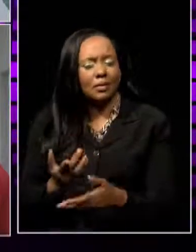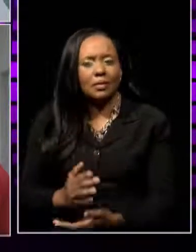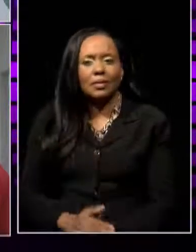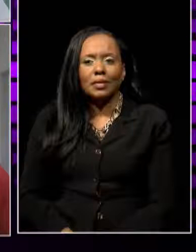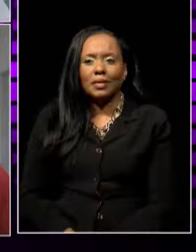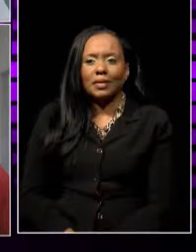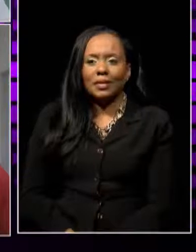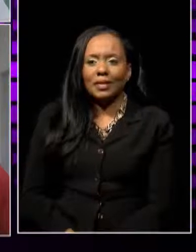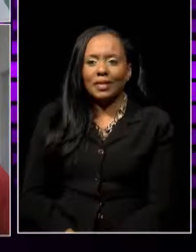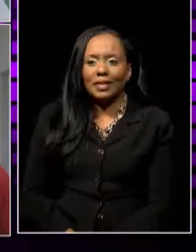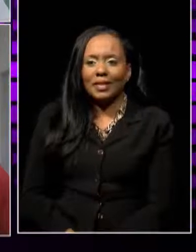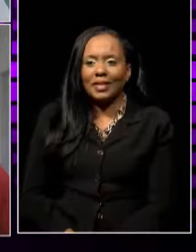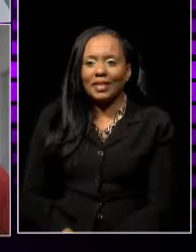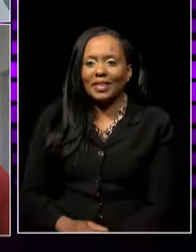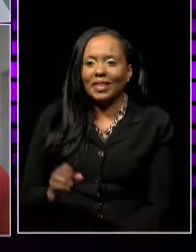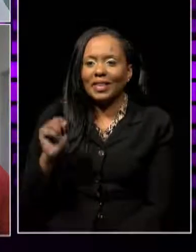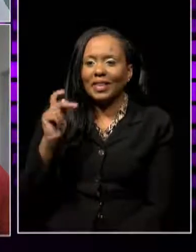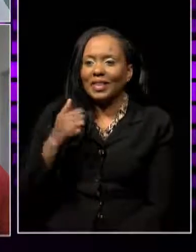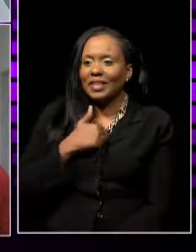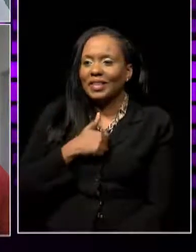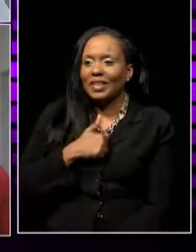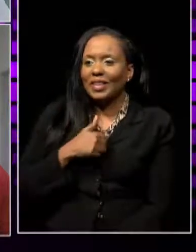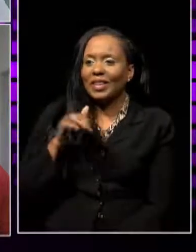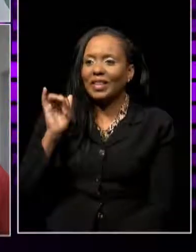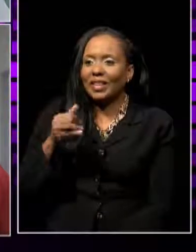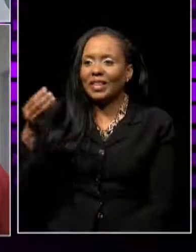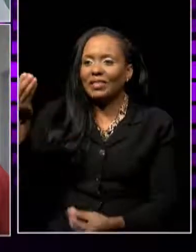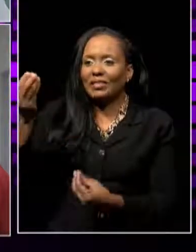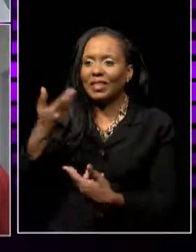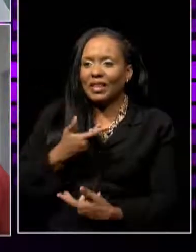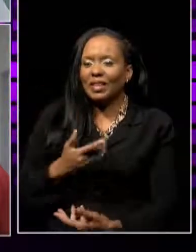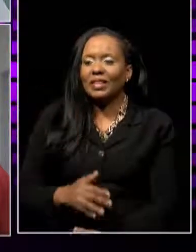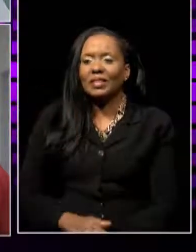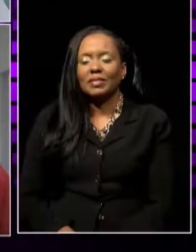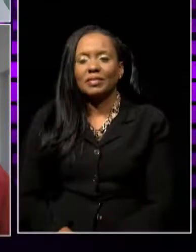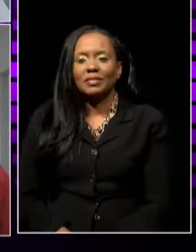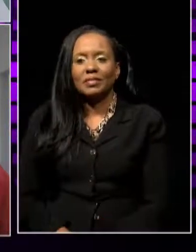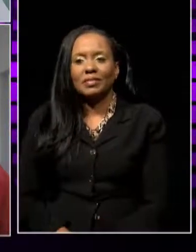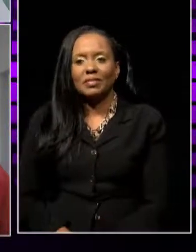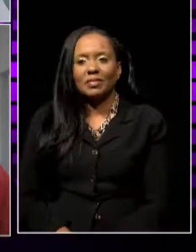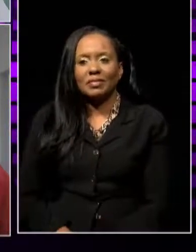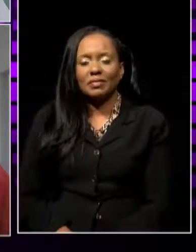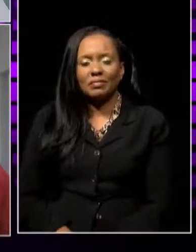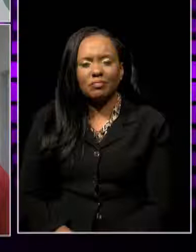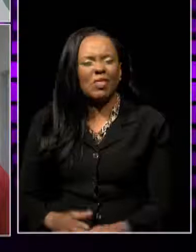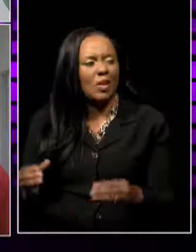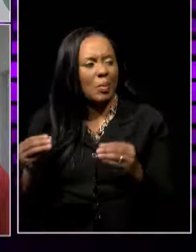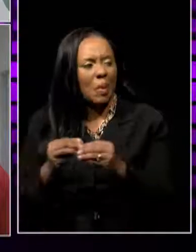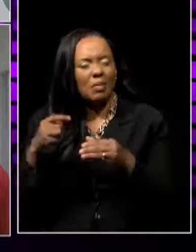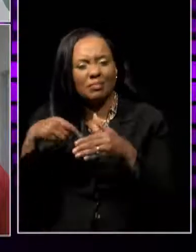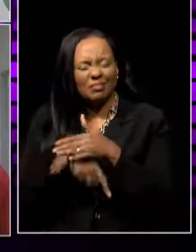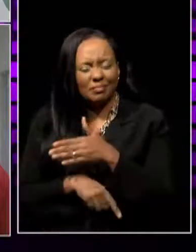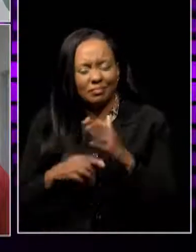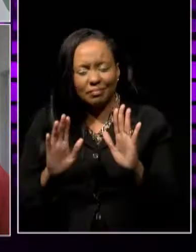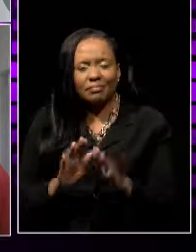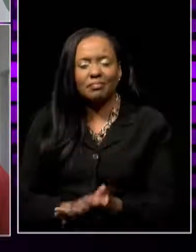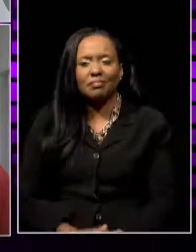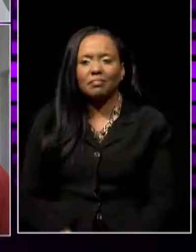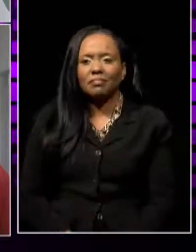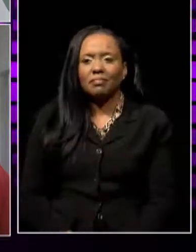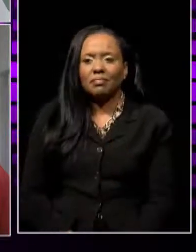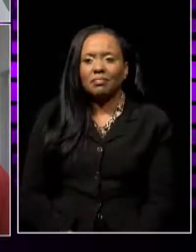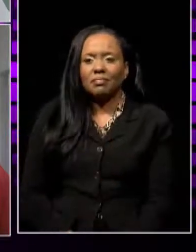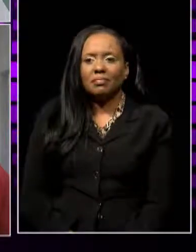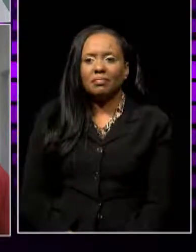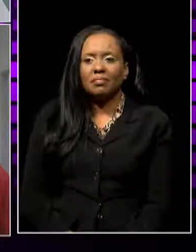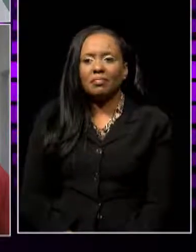That's the information we were given. So let's get right into it. For the teachers, let's get right into this.